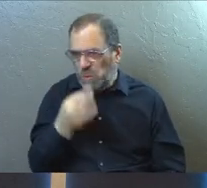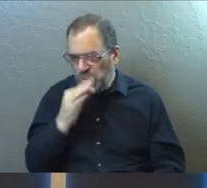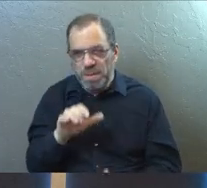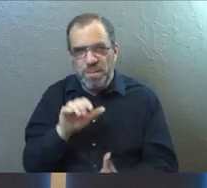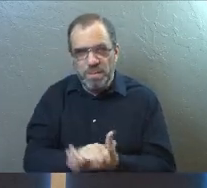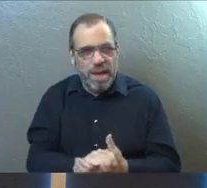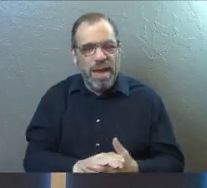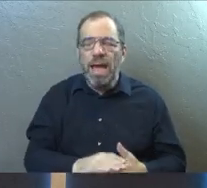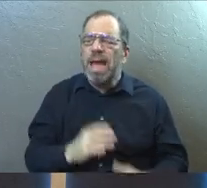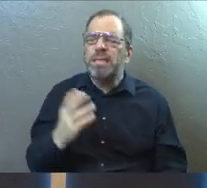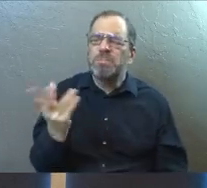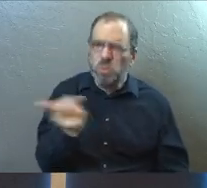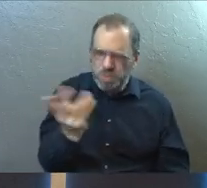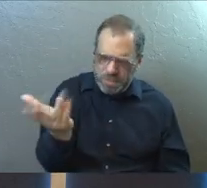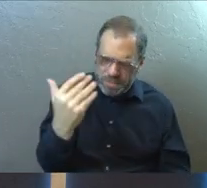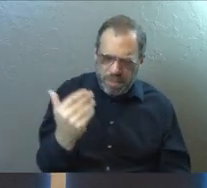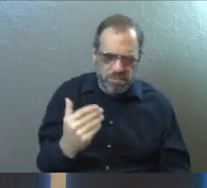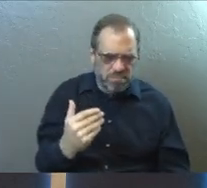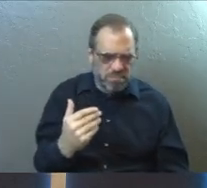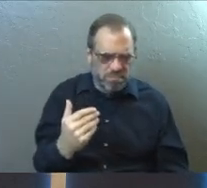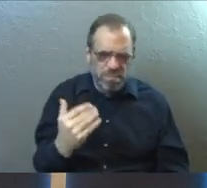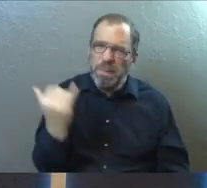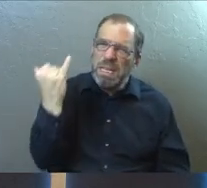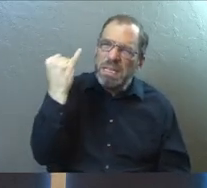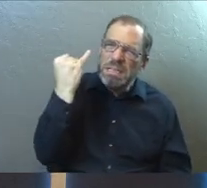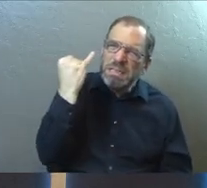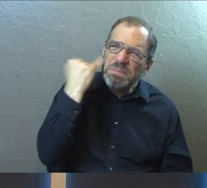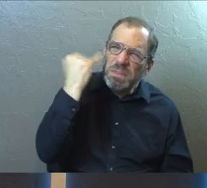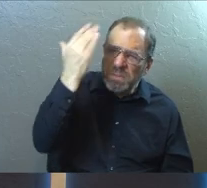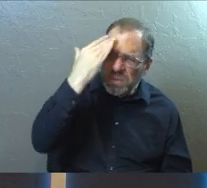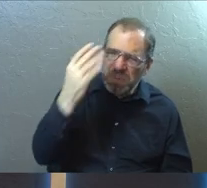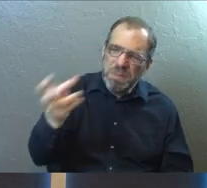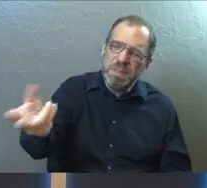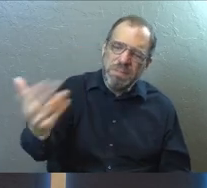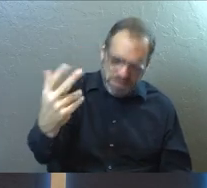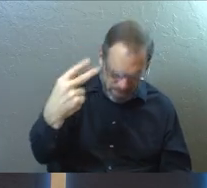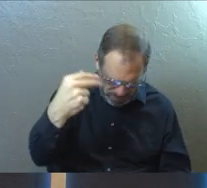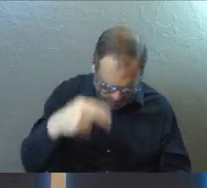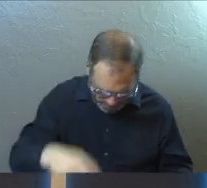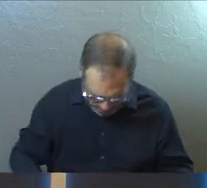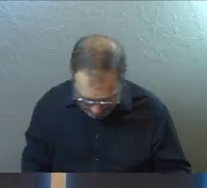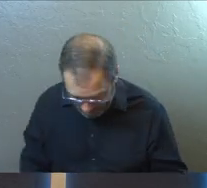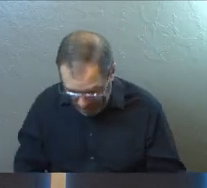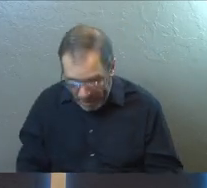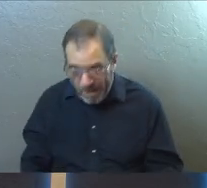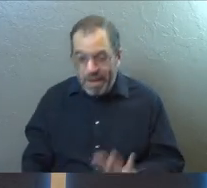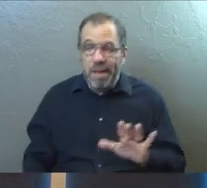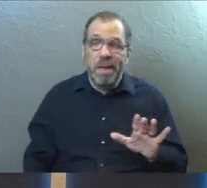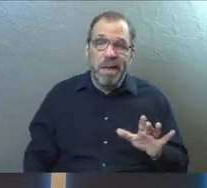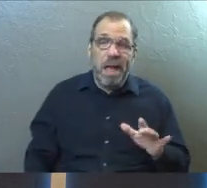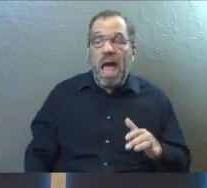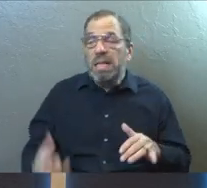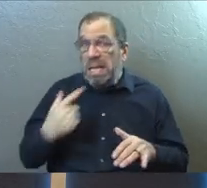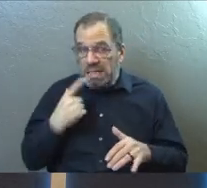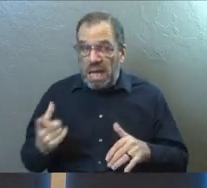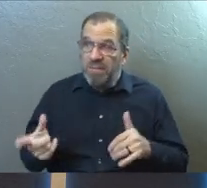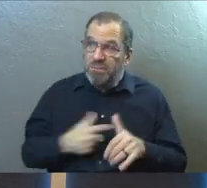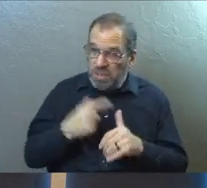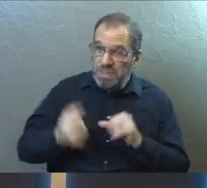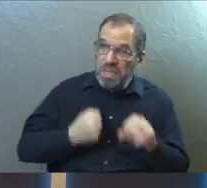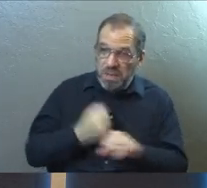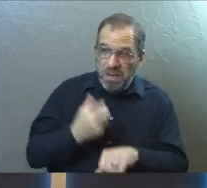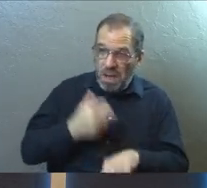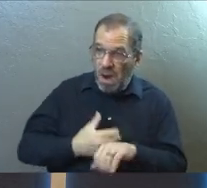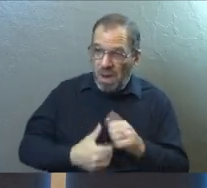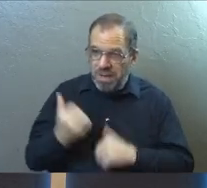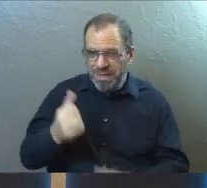get married and he pulled us aside one day. And I don't know if he knew that that's what people had been saying, but he just grabbed us and said, everybody always says the first year of marriage is the hardest,